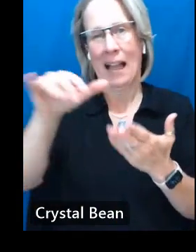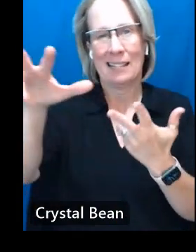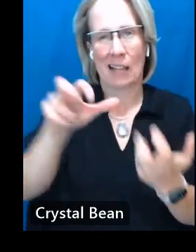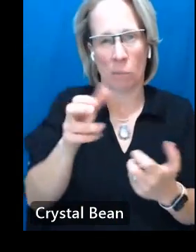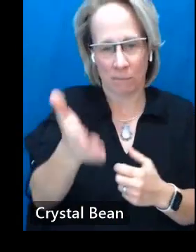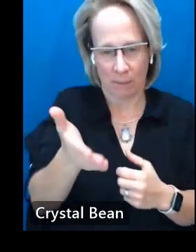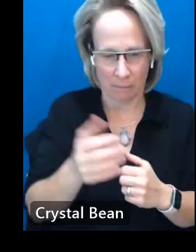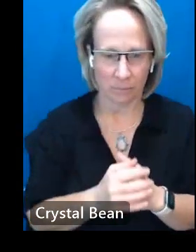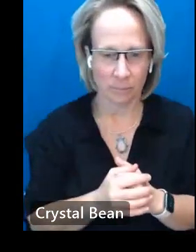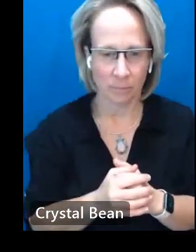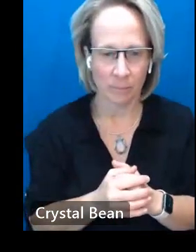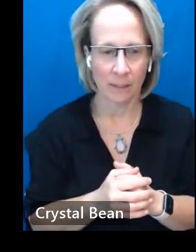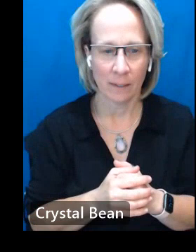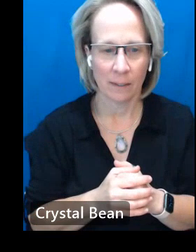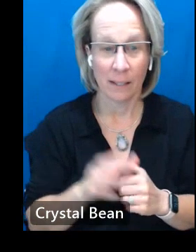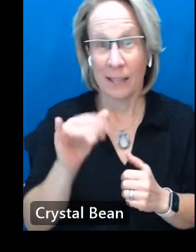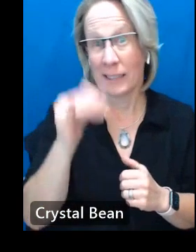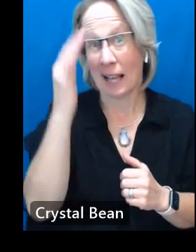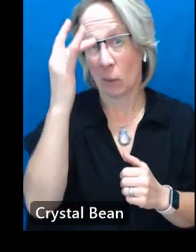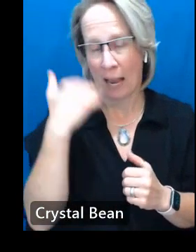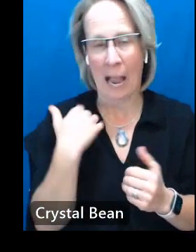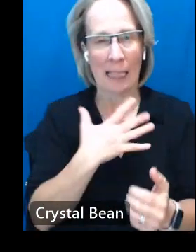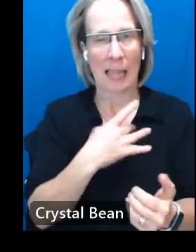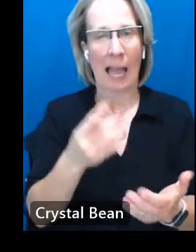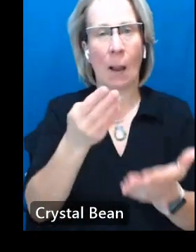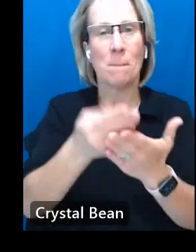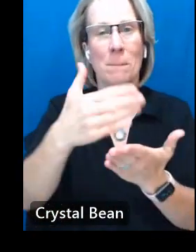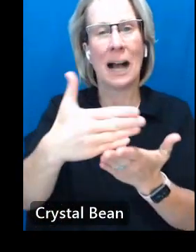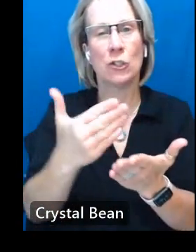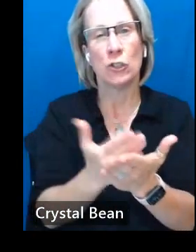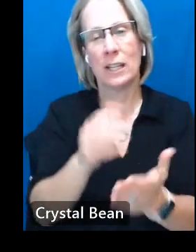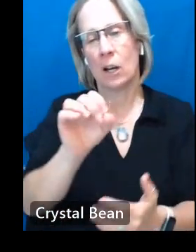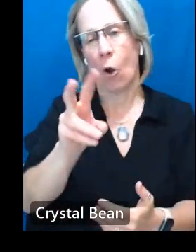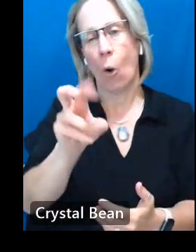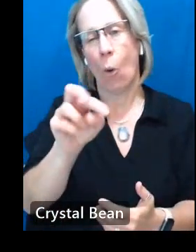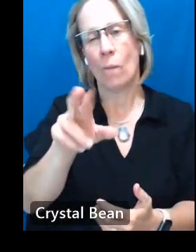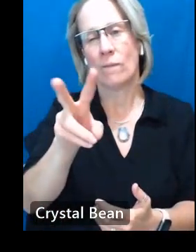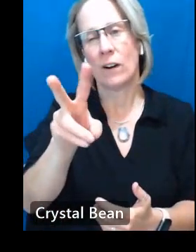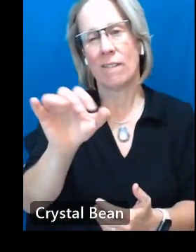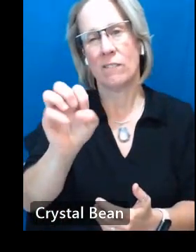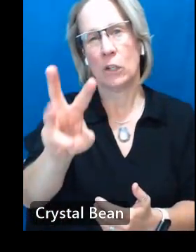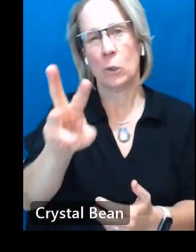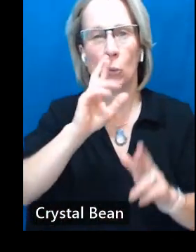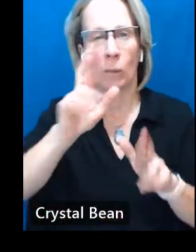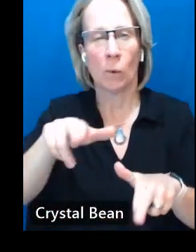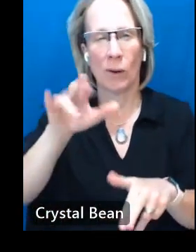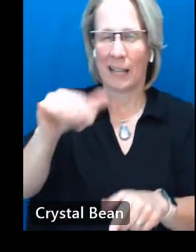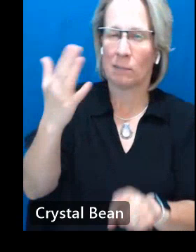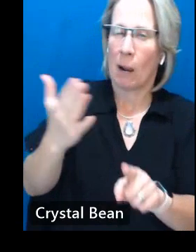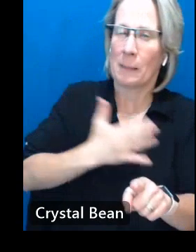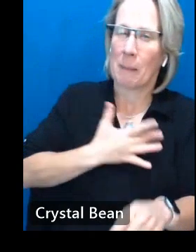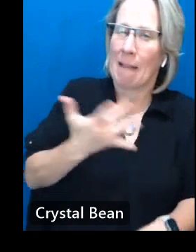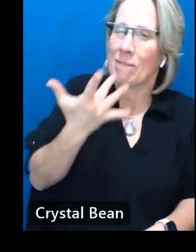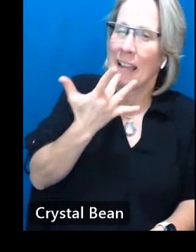I like the budget overview report. It's pretty easy to work with. It's probably my favorite.